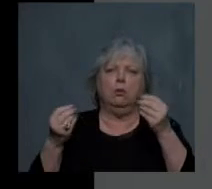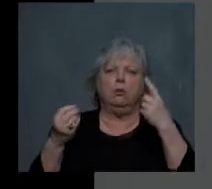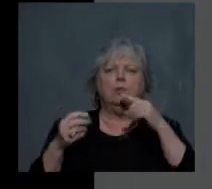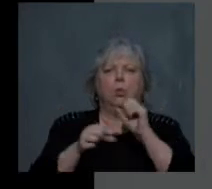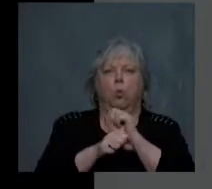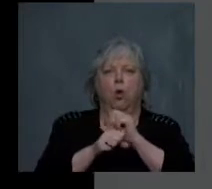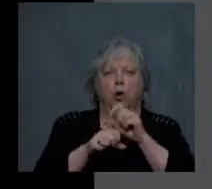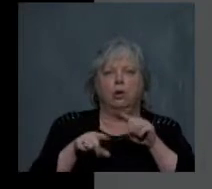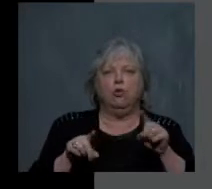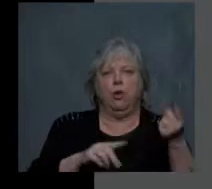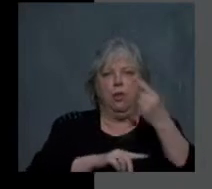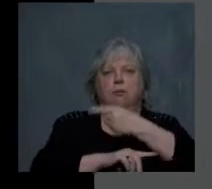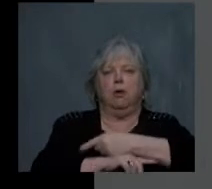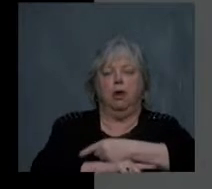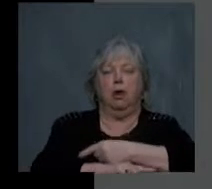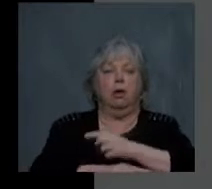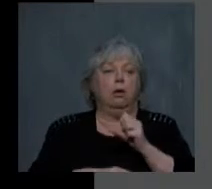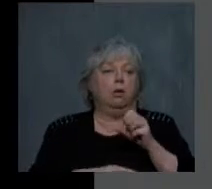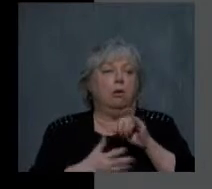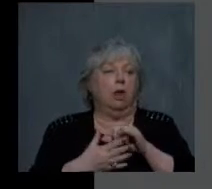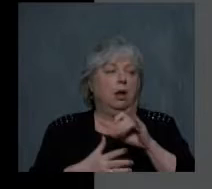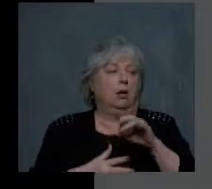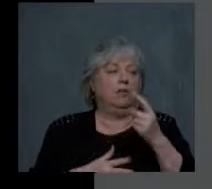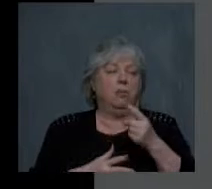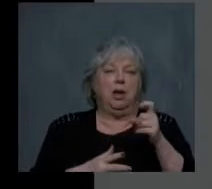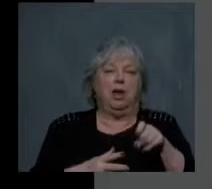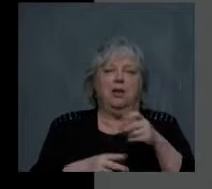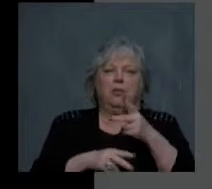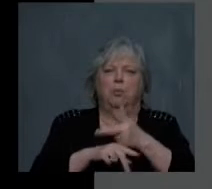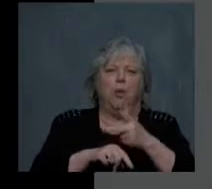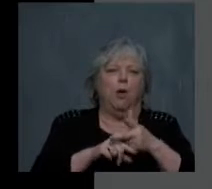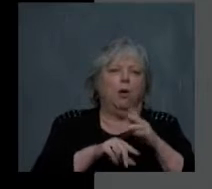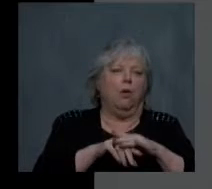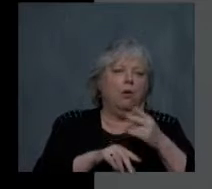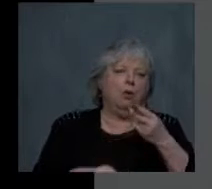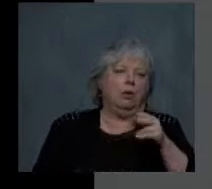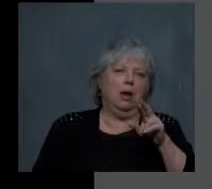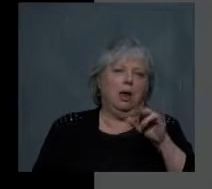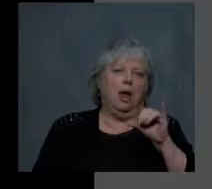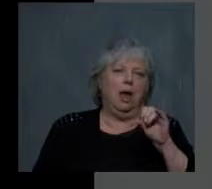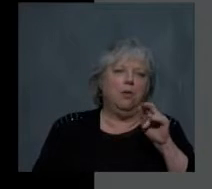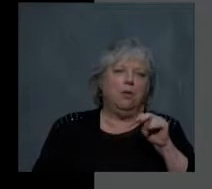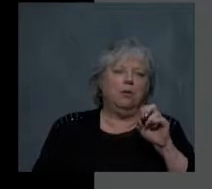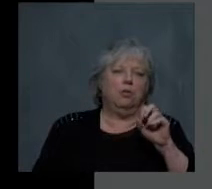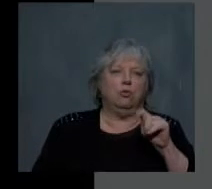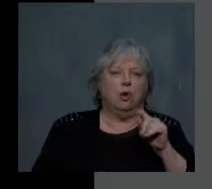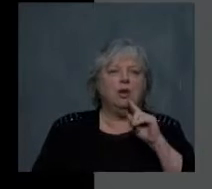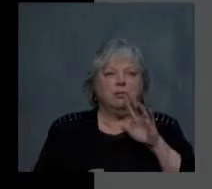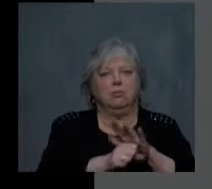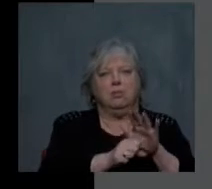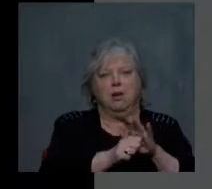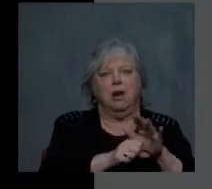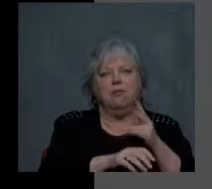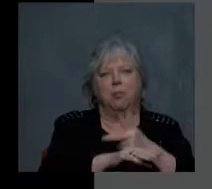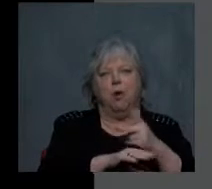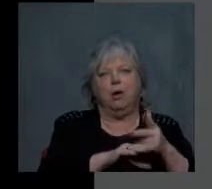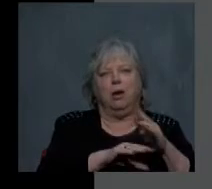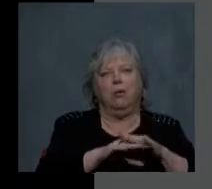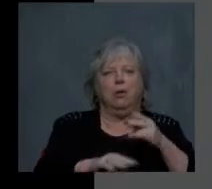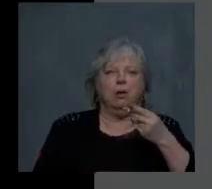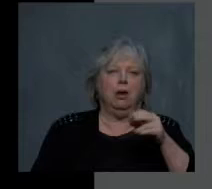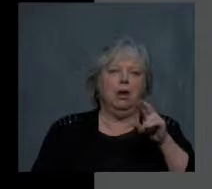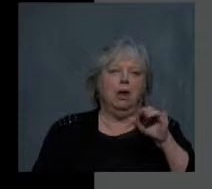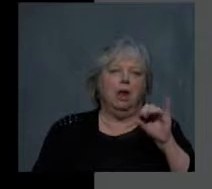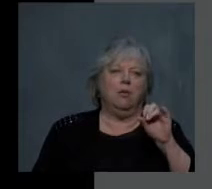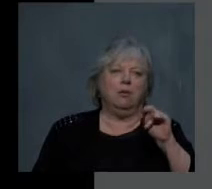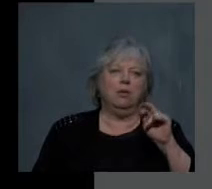So even if someone has to park going up Harrison Street, and there's plenty of parking going north on the street, up Harrison Street,